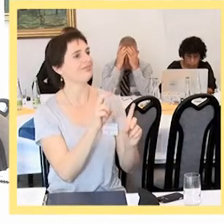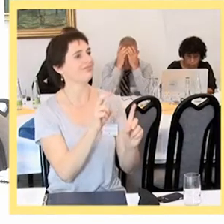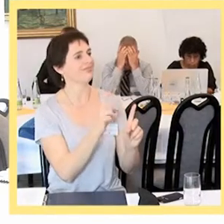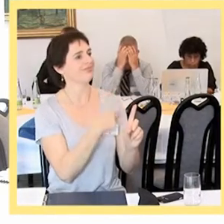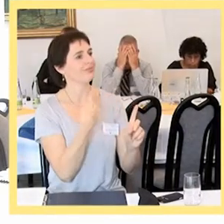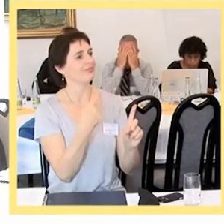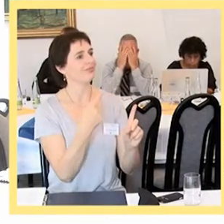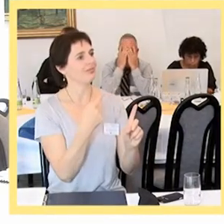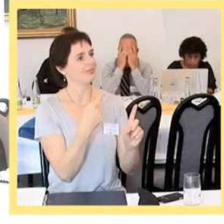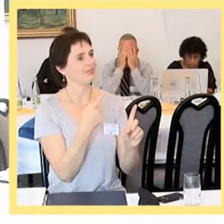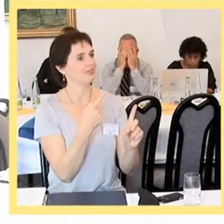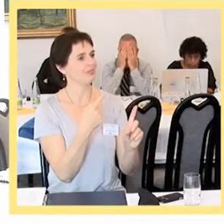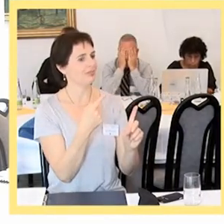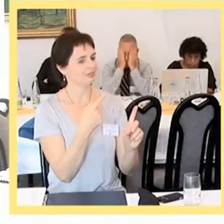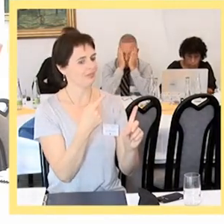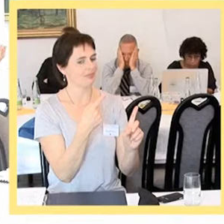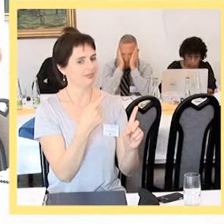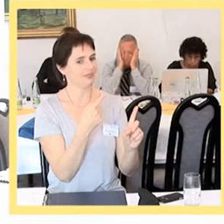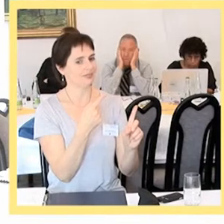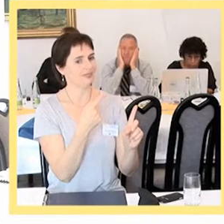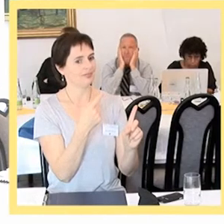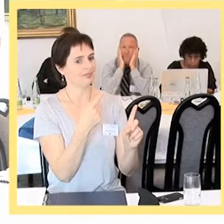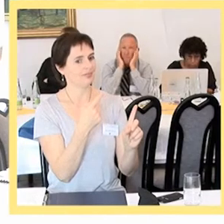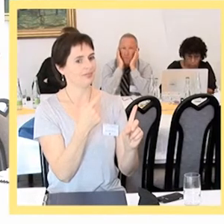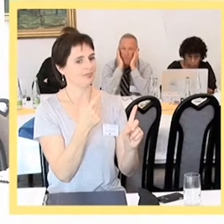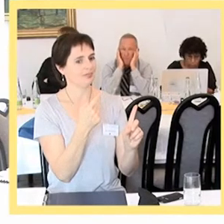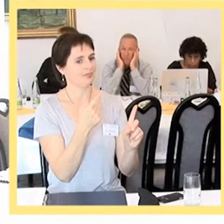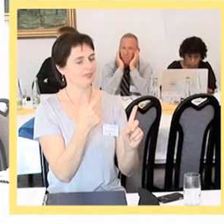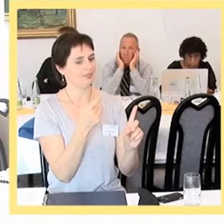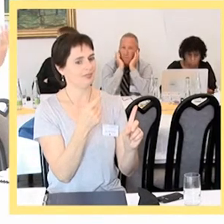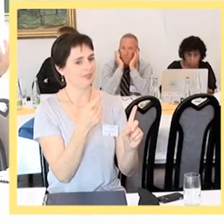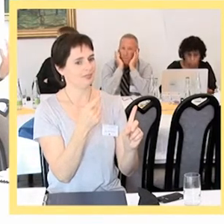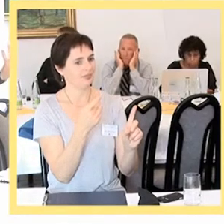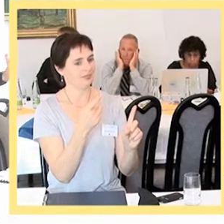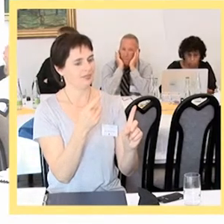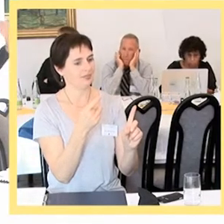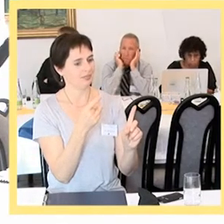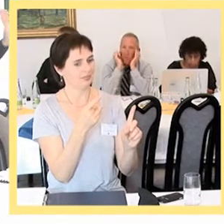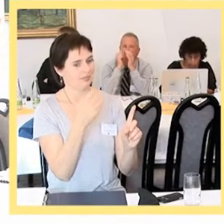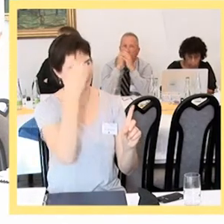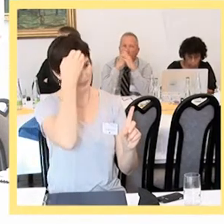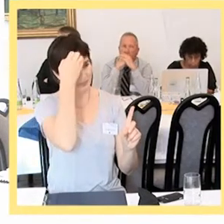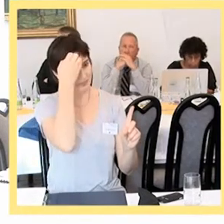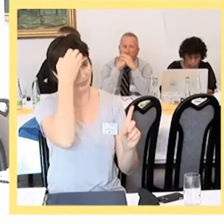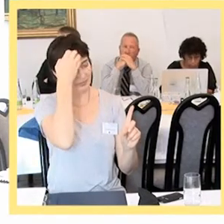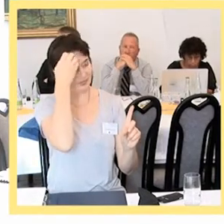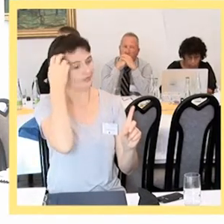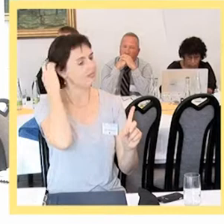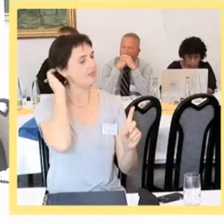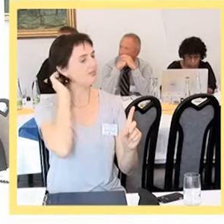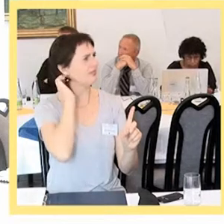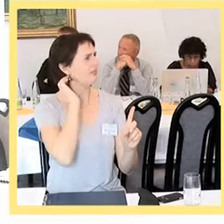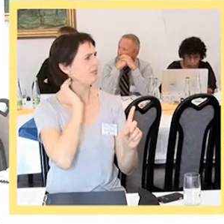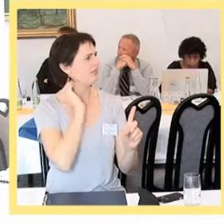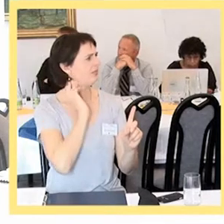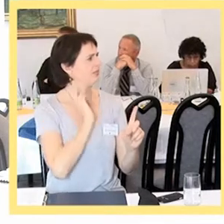and developed using able-bodied people. So as soon as we start putting people with disabilities through, the timing changes. So that was